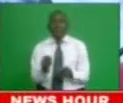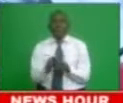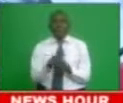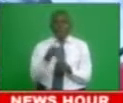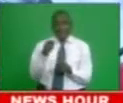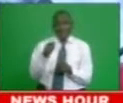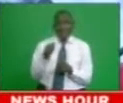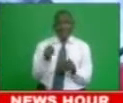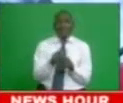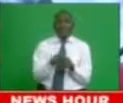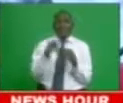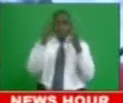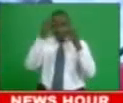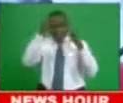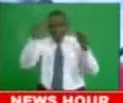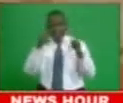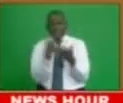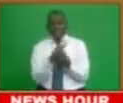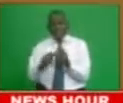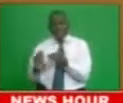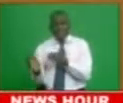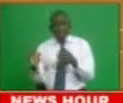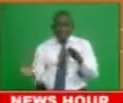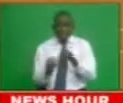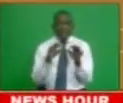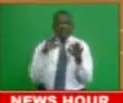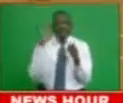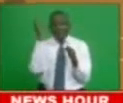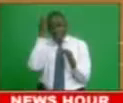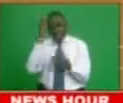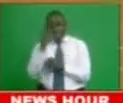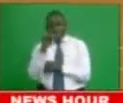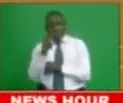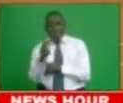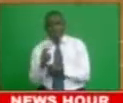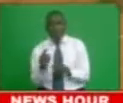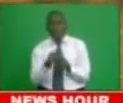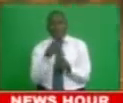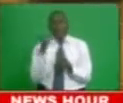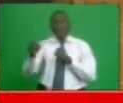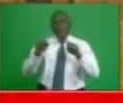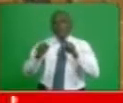Kwesi Nyantechi, and the President of the Ghana Tennis Federation, Justice Yao Obimpe, for the Best